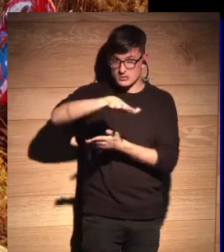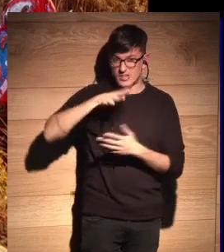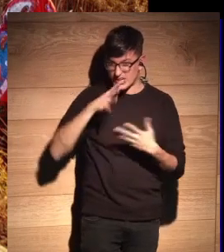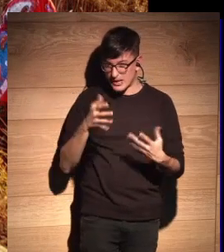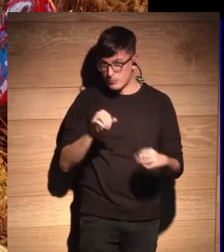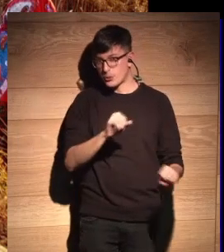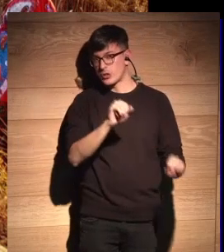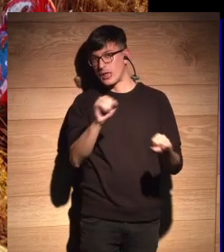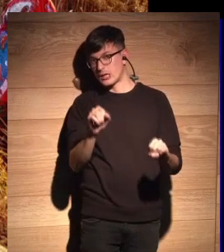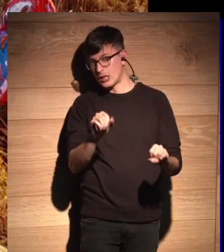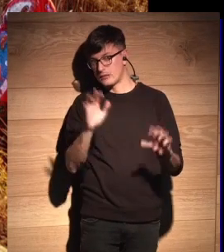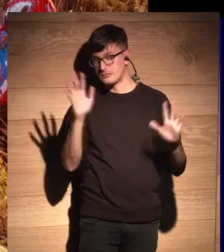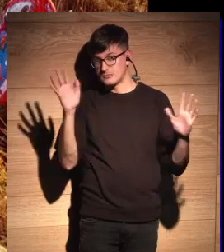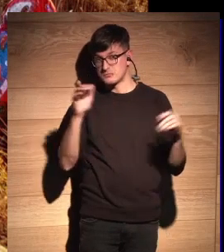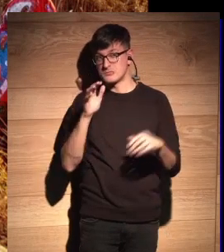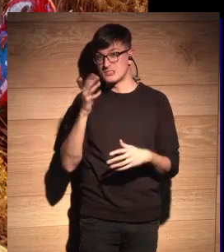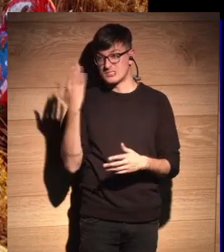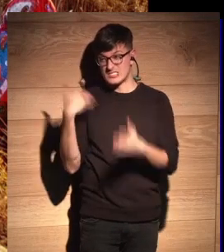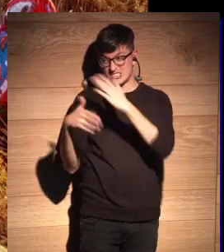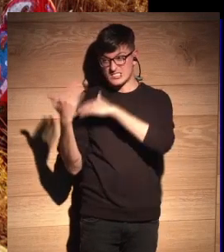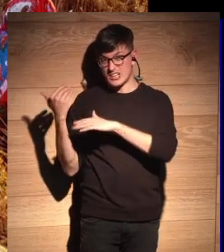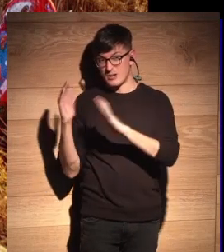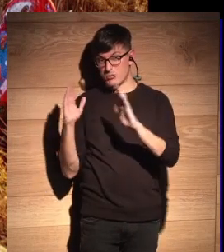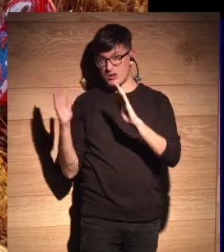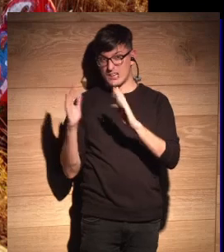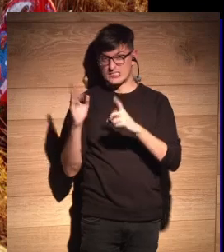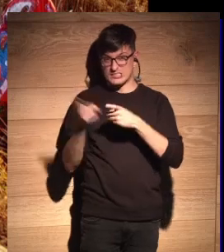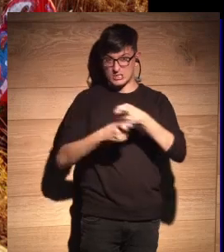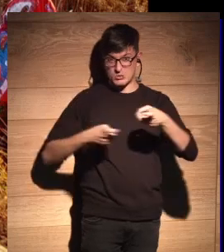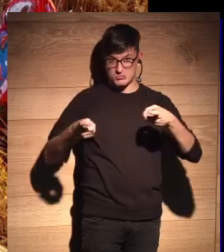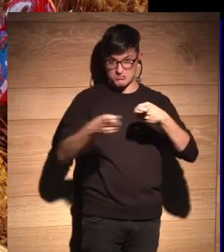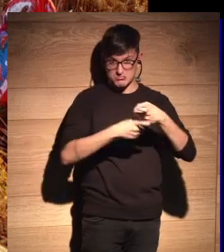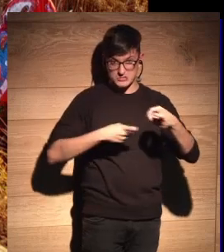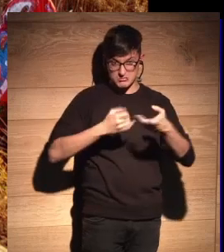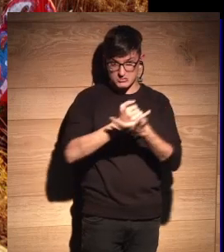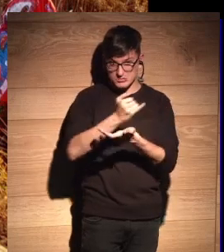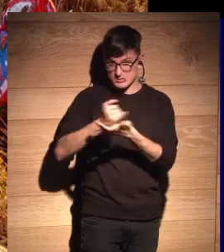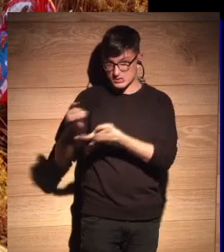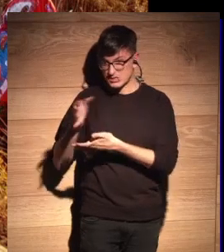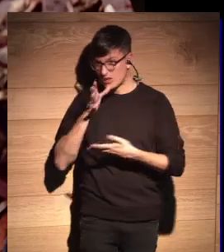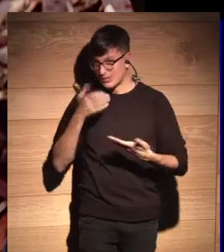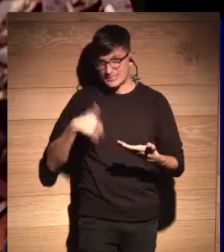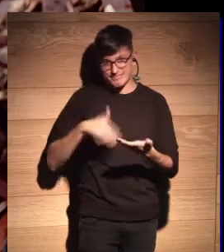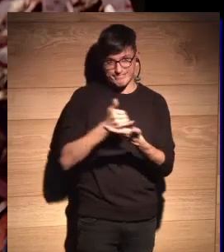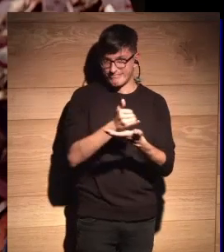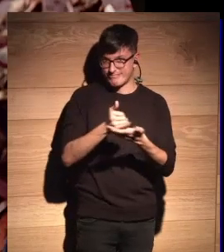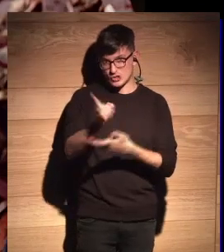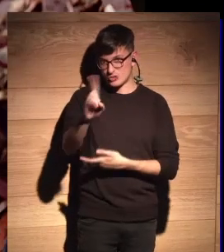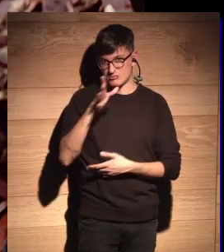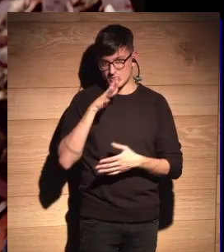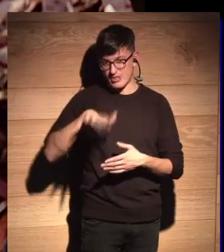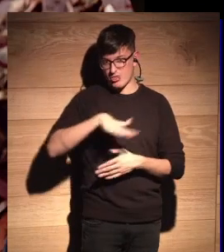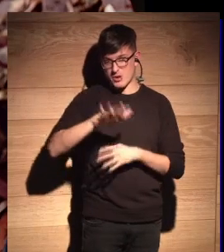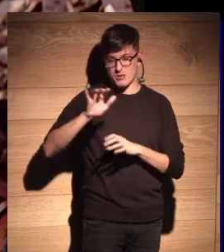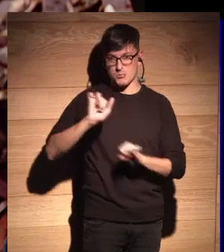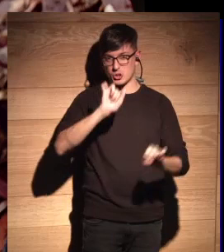field or rice field or something, and but now there's no longer they don't cultivate that land anymore. So this is kind of a